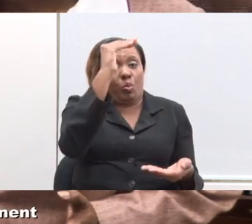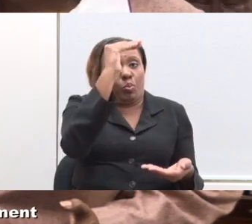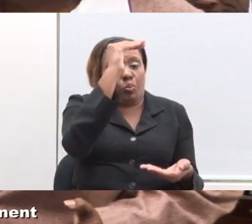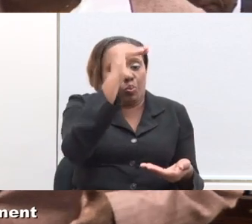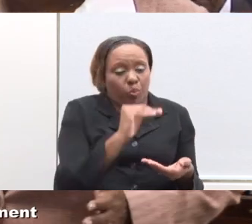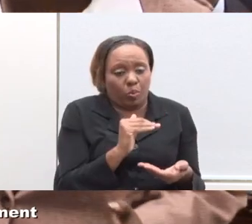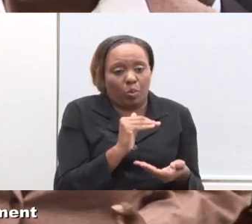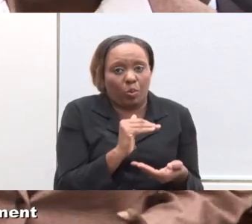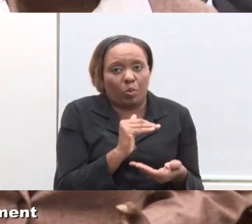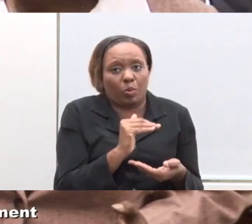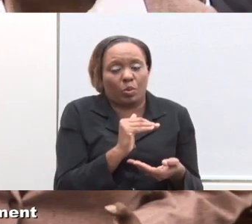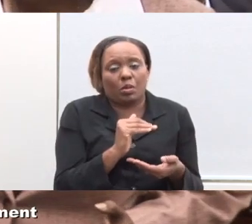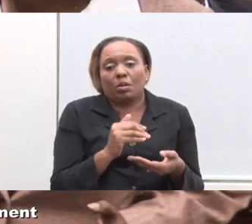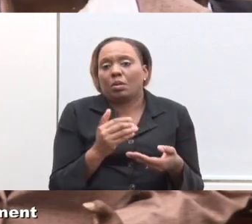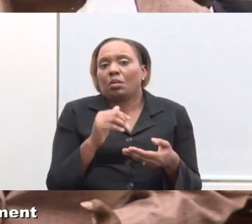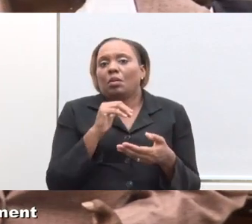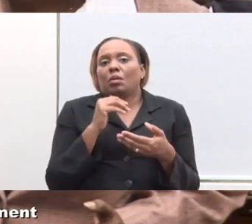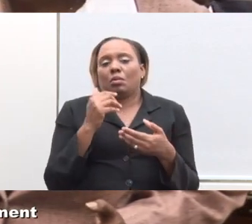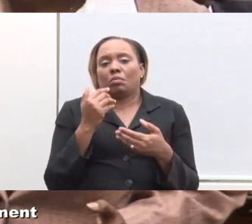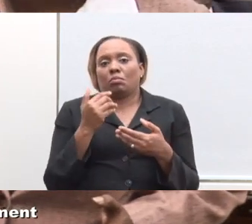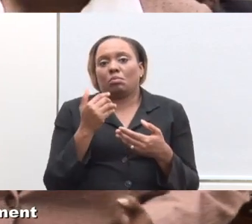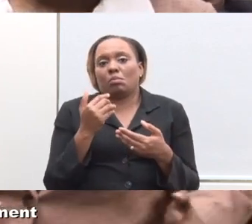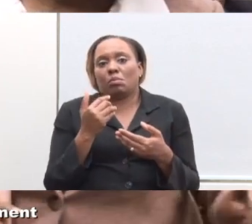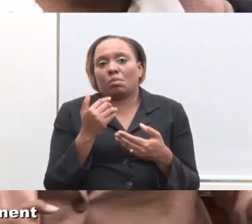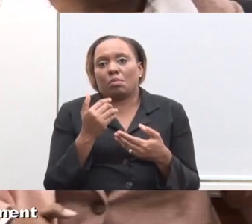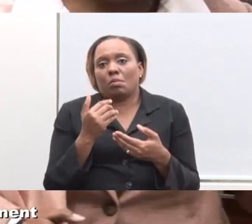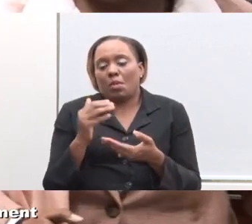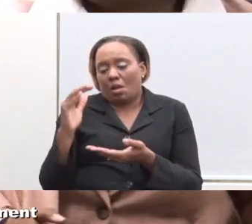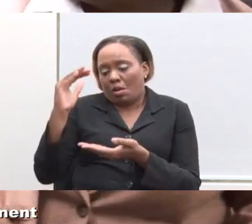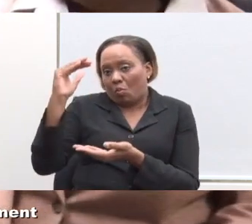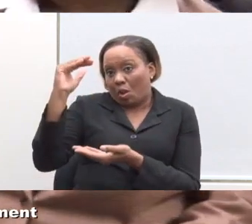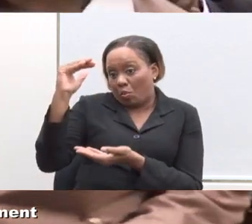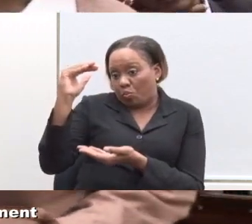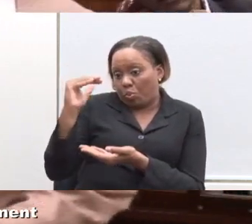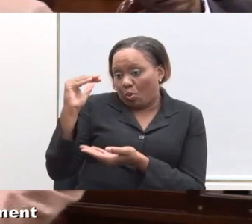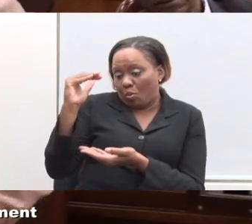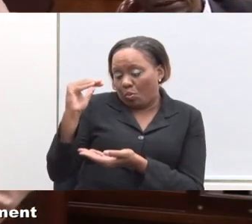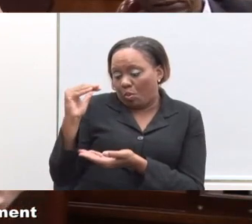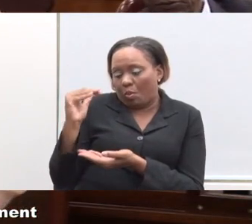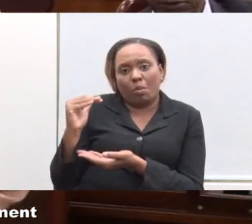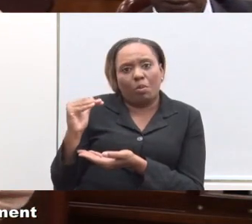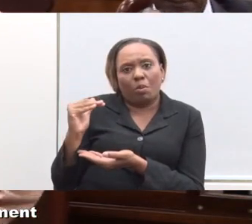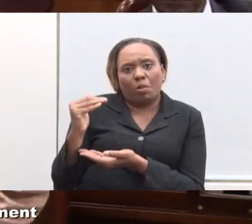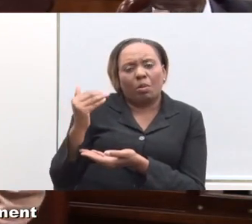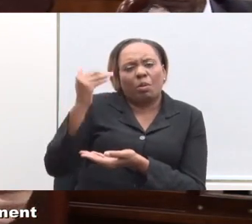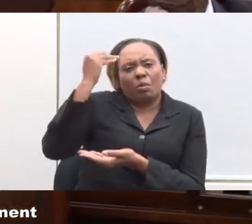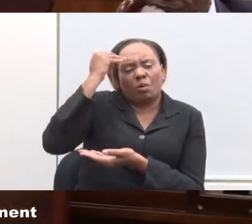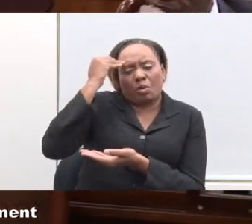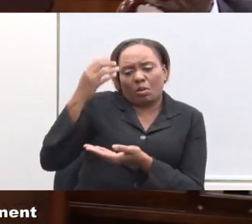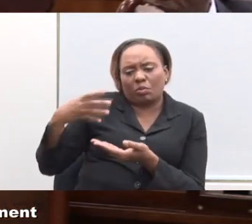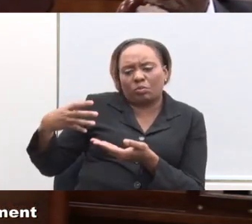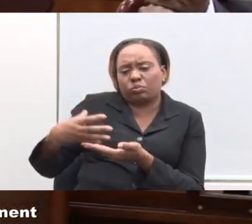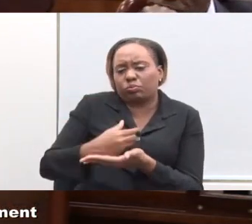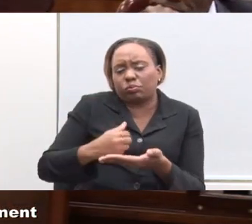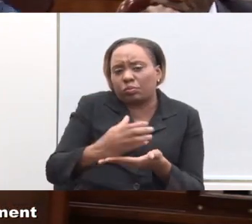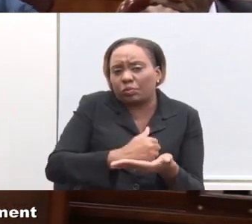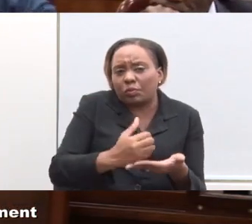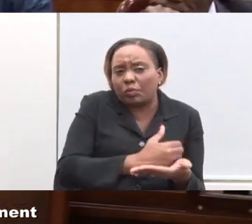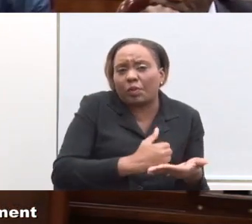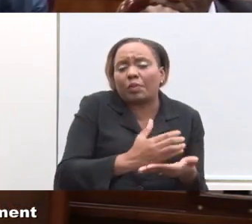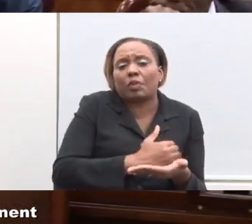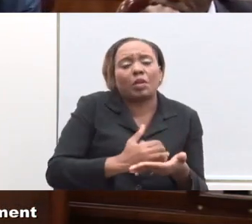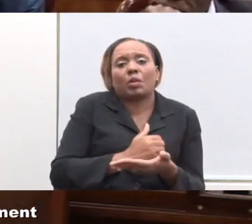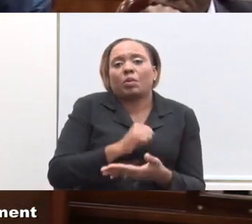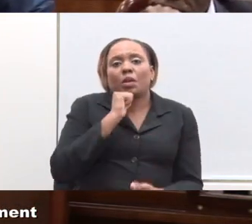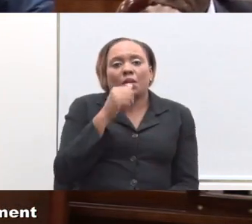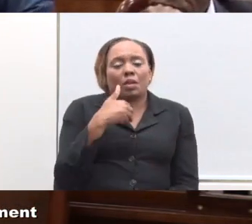the level of revenue from taxation that I referred to earlier. But equally, we